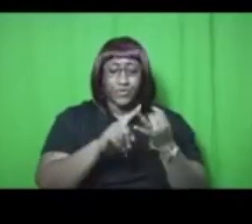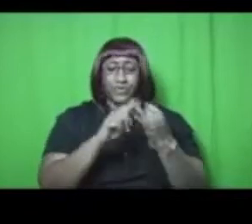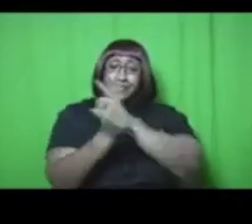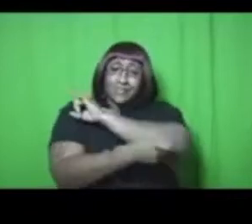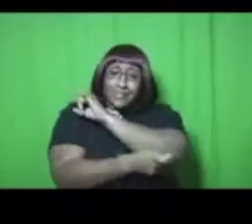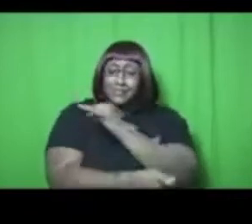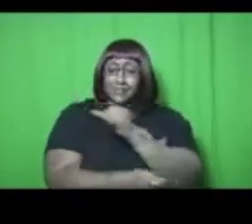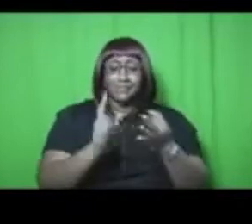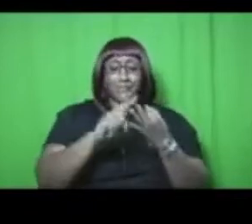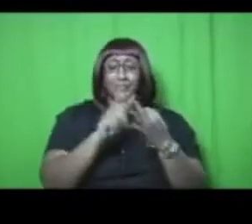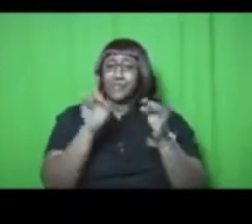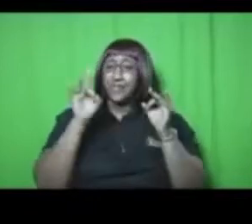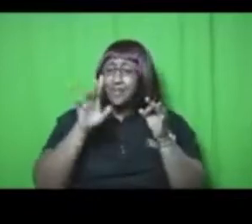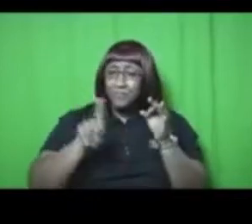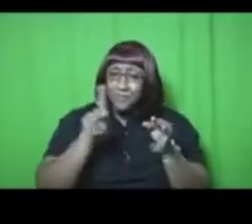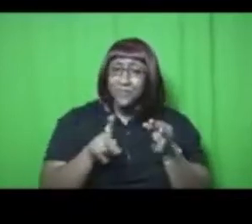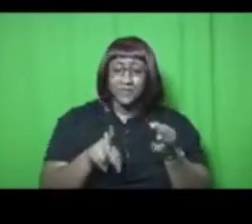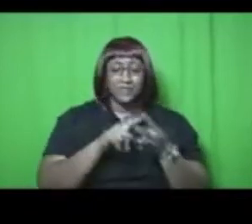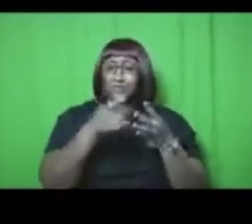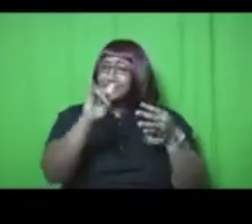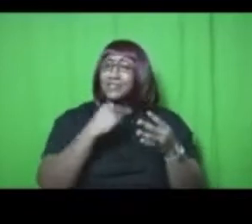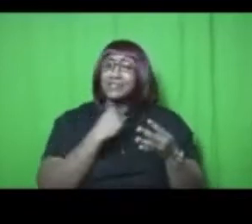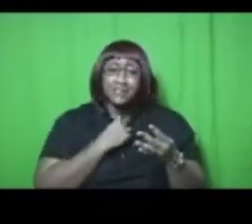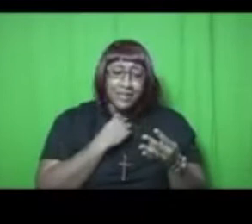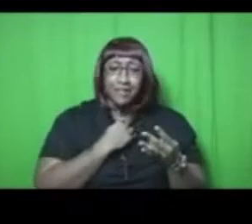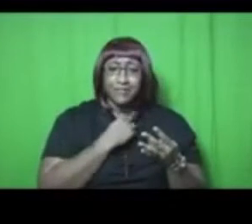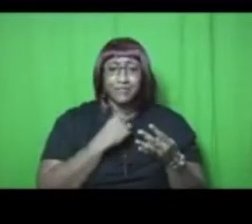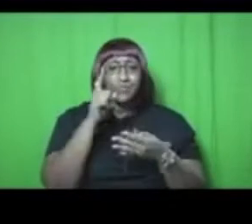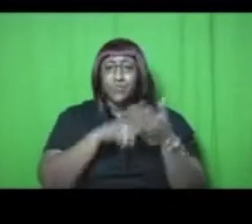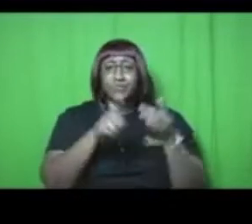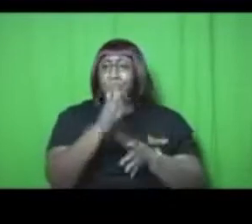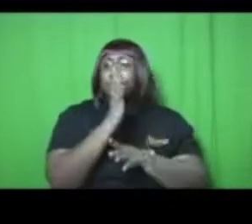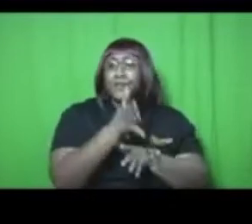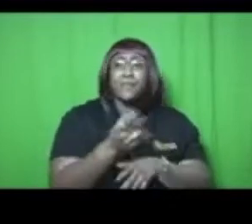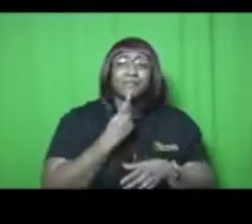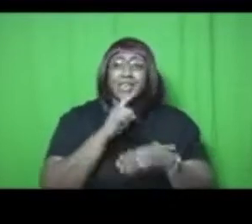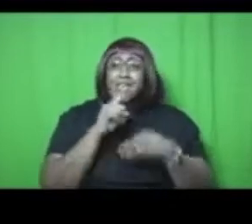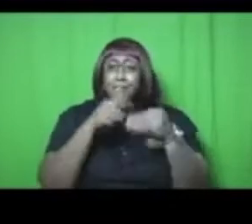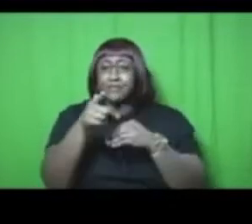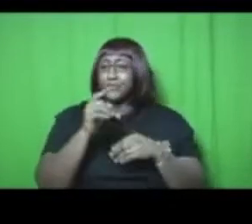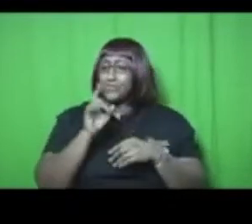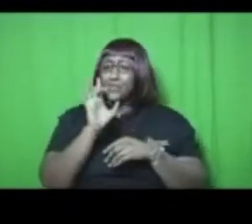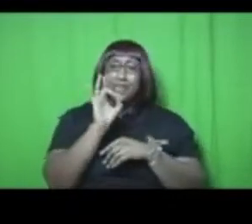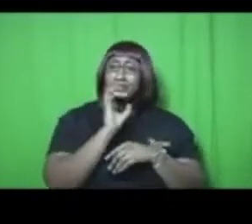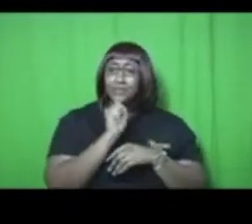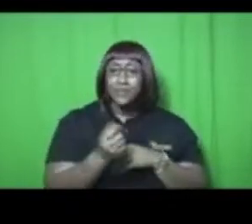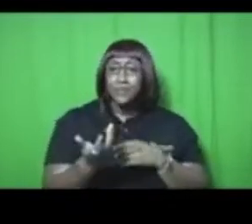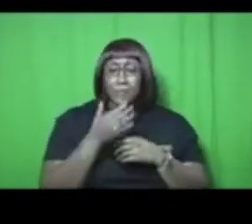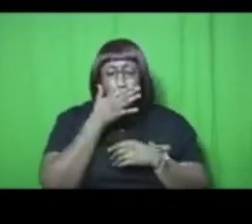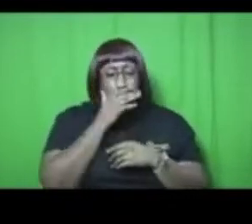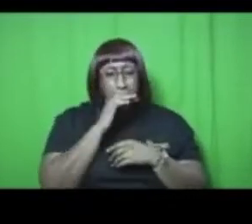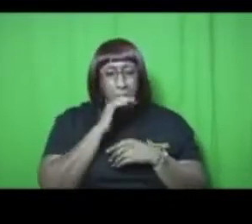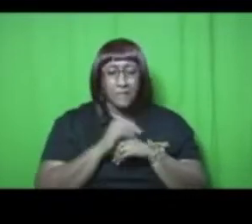addiction, resentment. You're still in bondage from what your grandmama said about you when you were 8 years old.